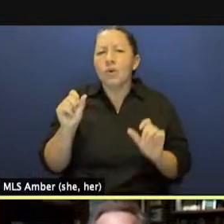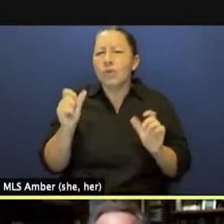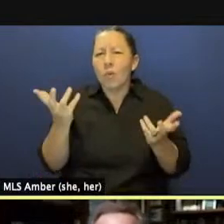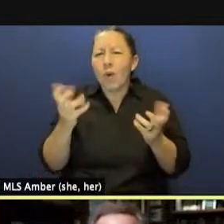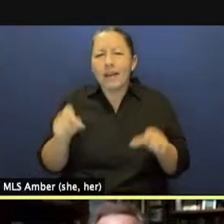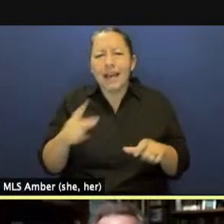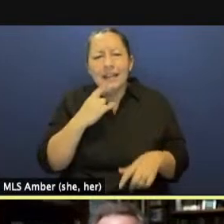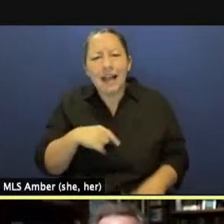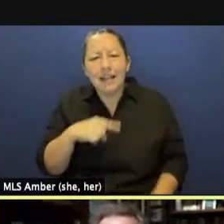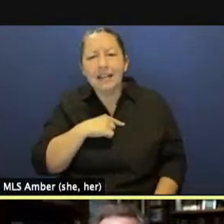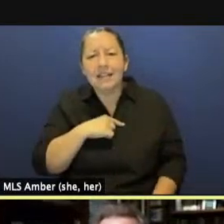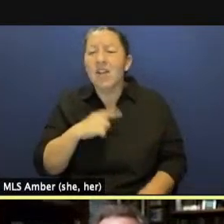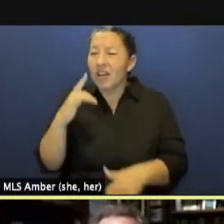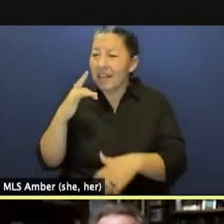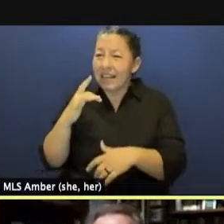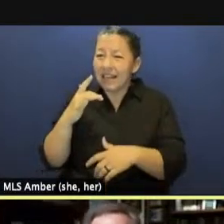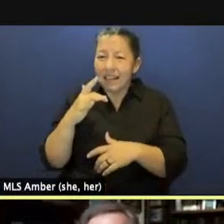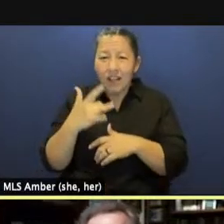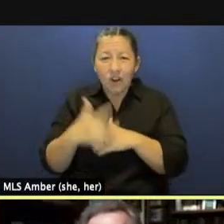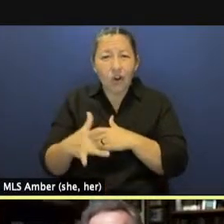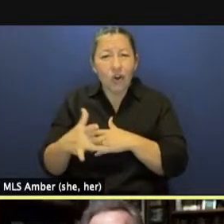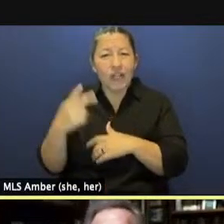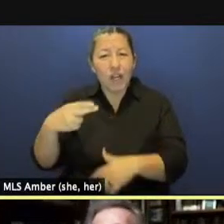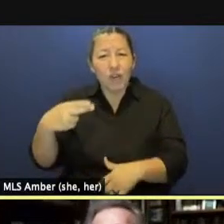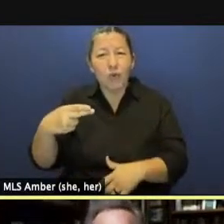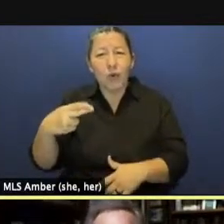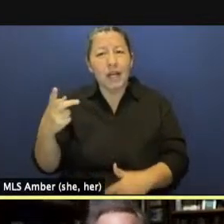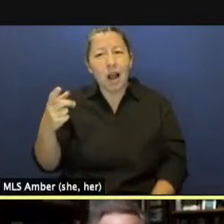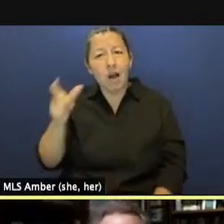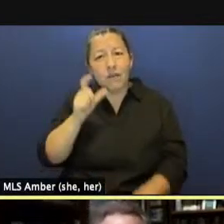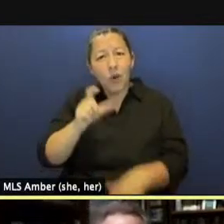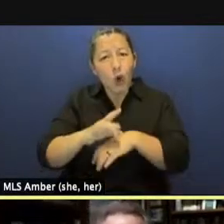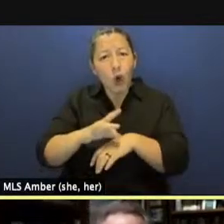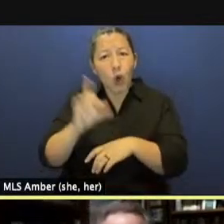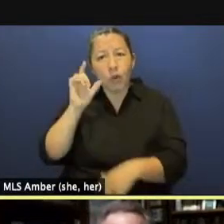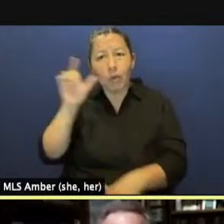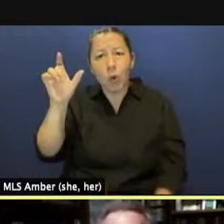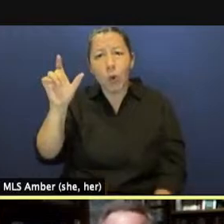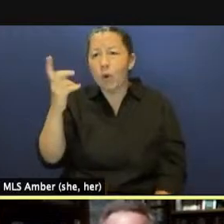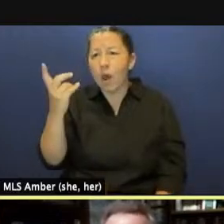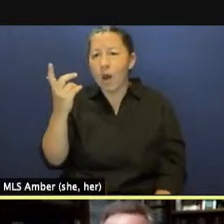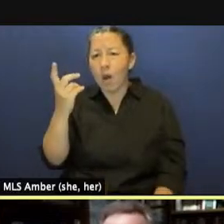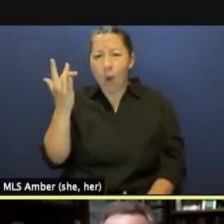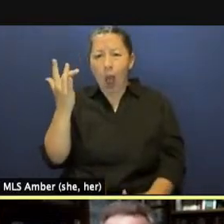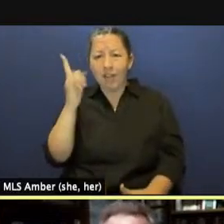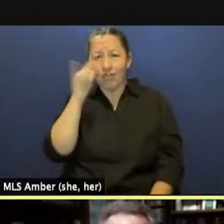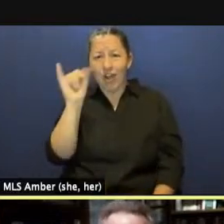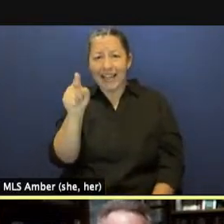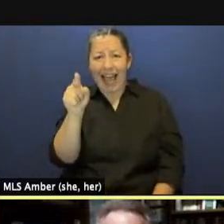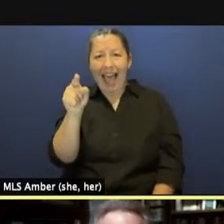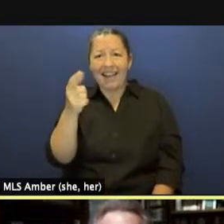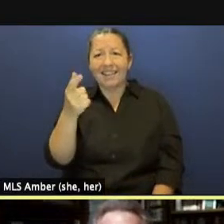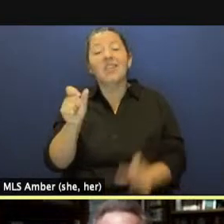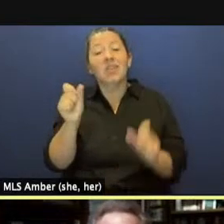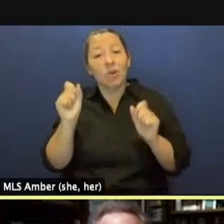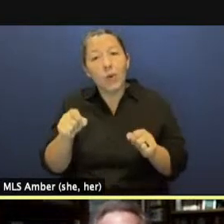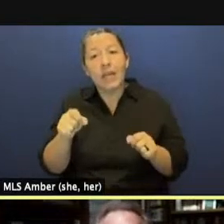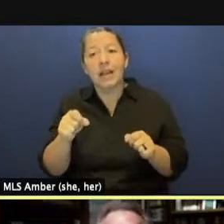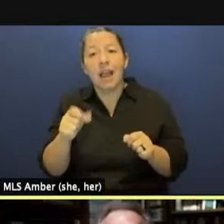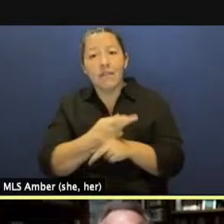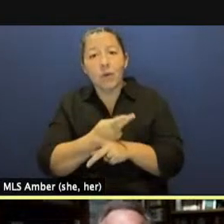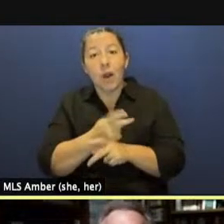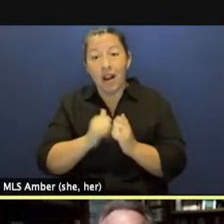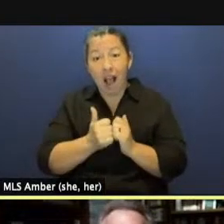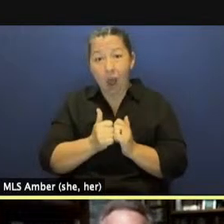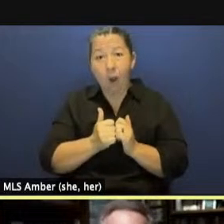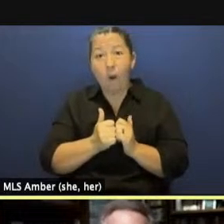of the early Earth moon? May it look like this? We can perhaps uncover it by going into